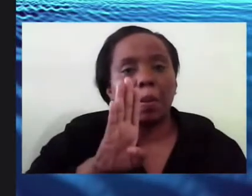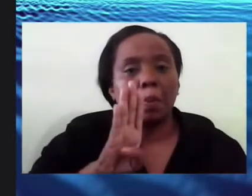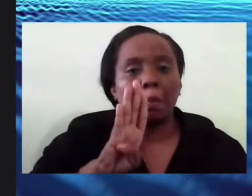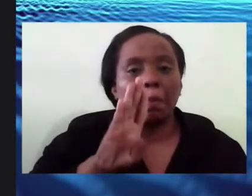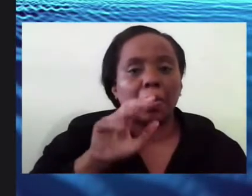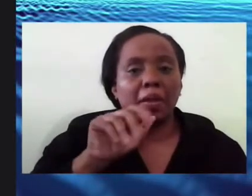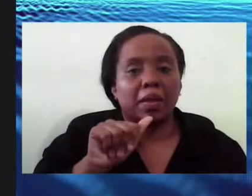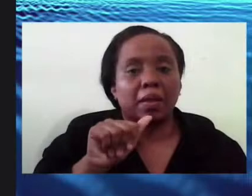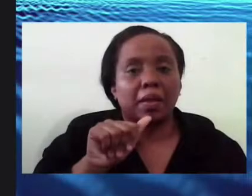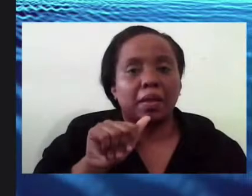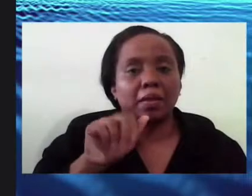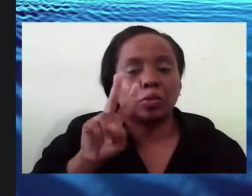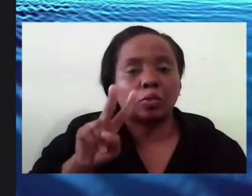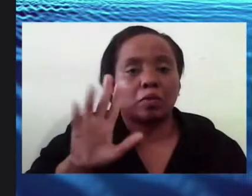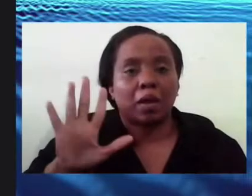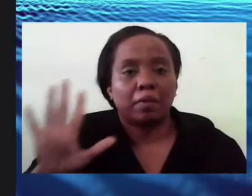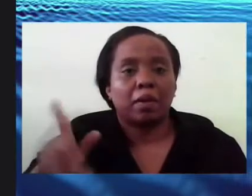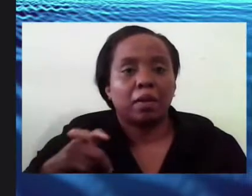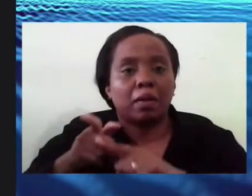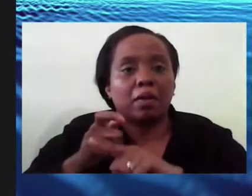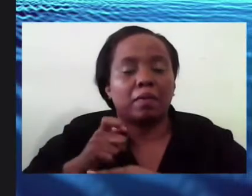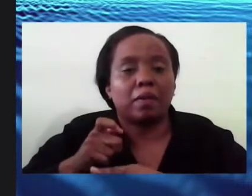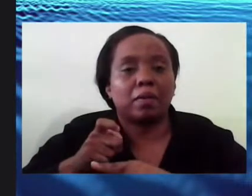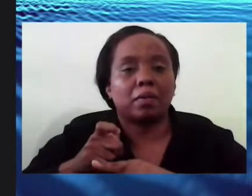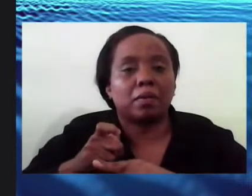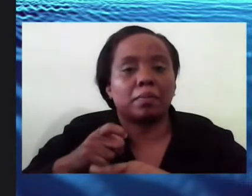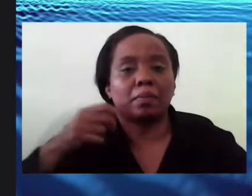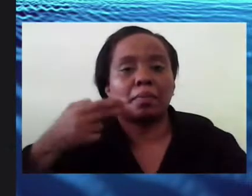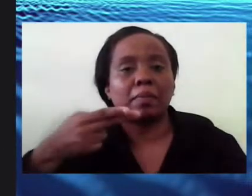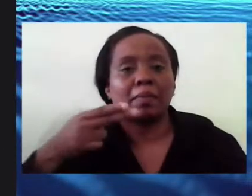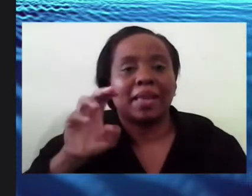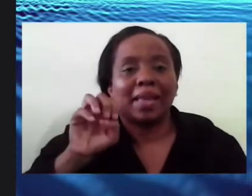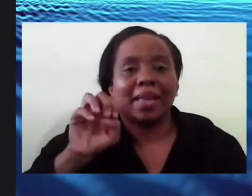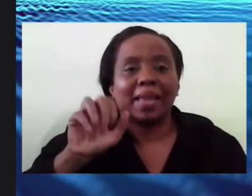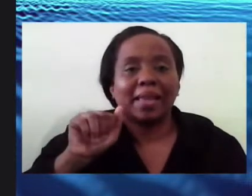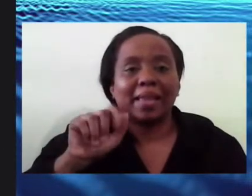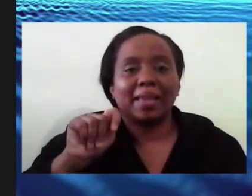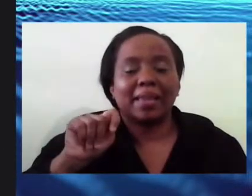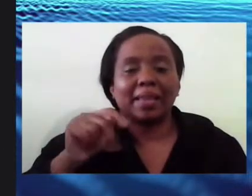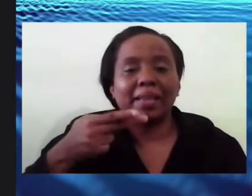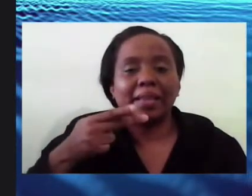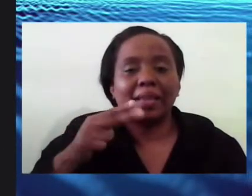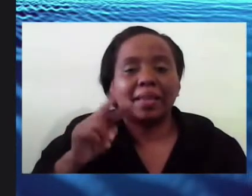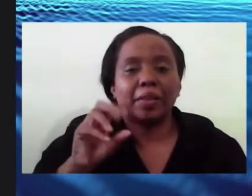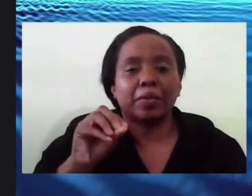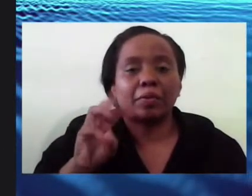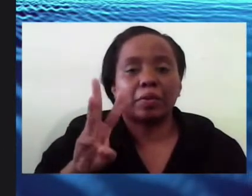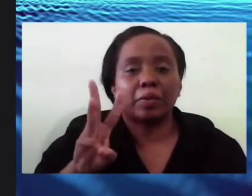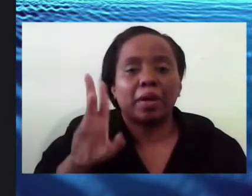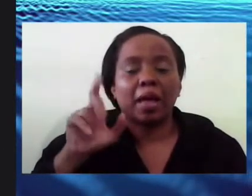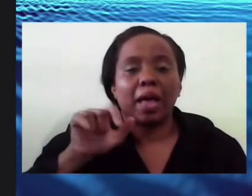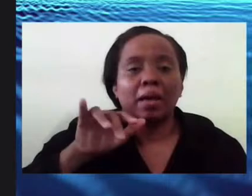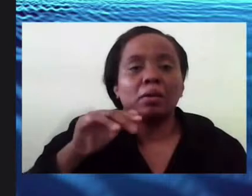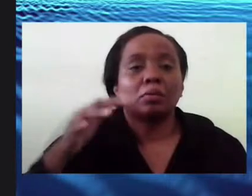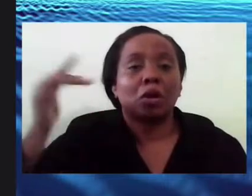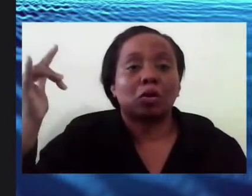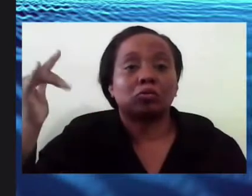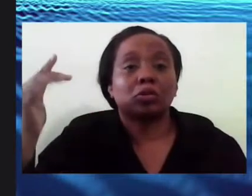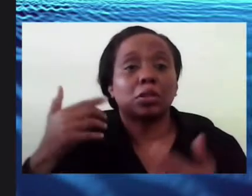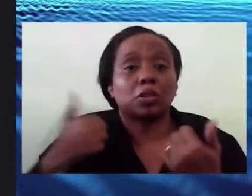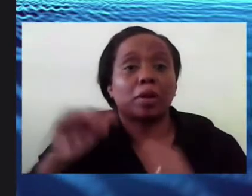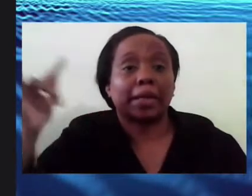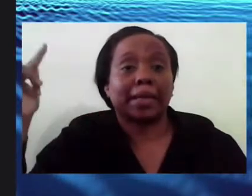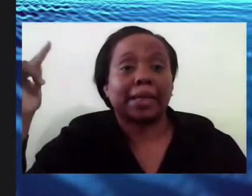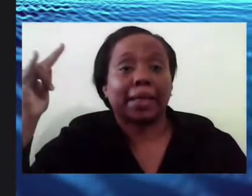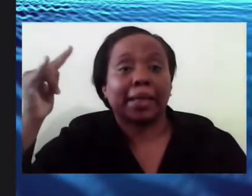Heathrow this morning had to divert to Antigua? Was there some lapse in communication that they were